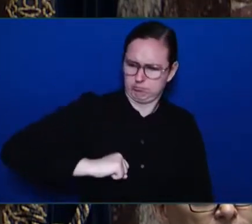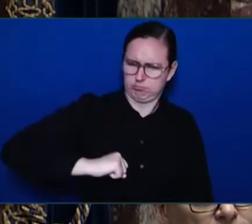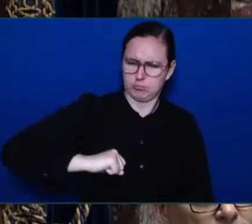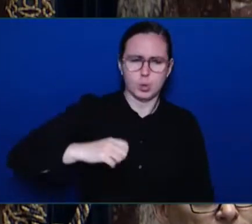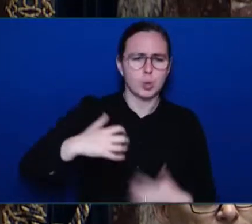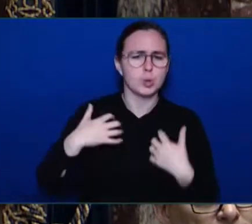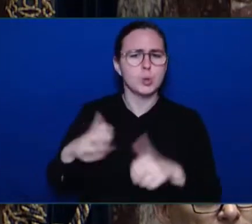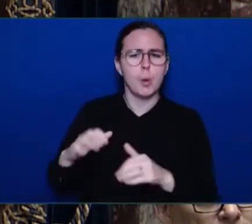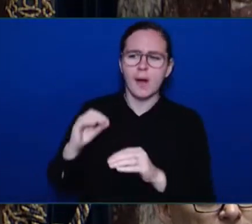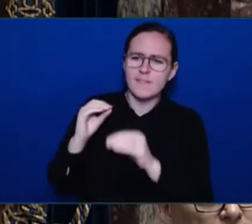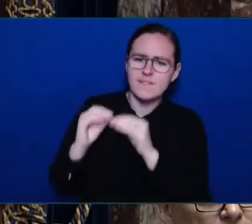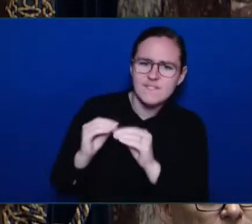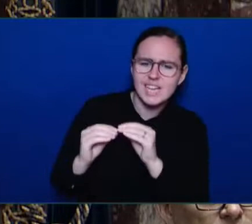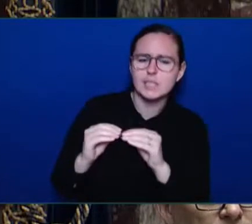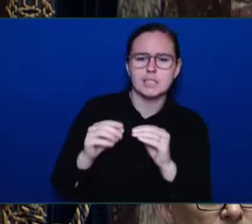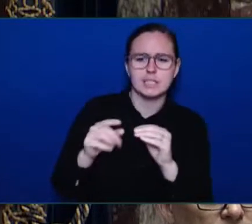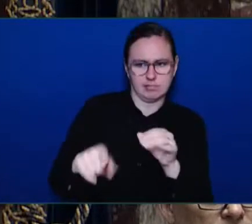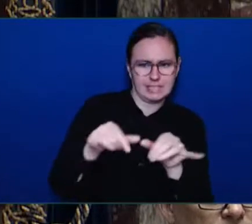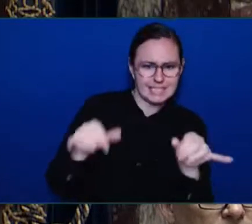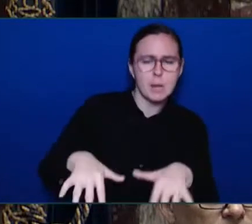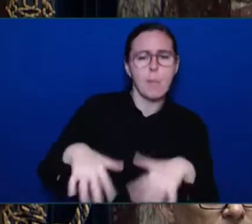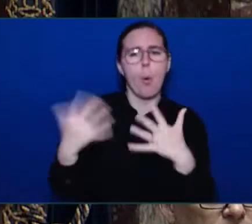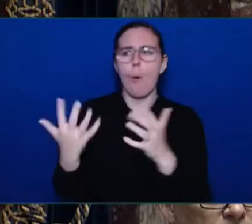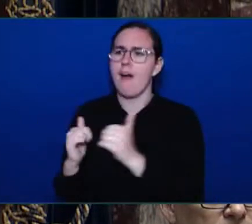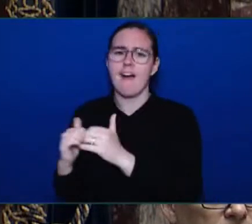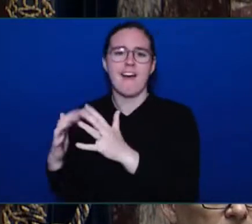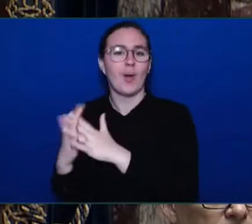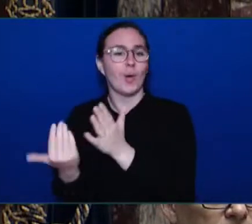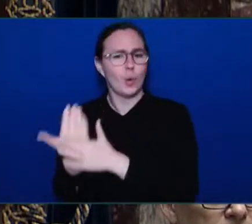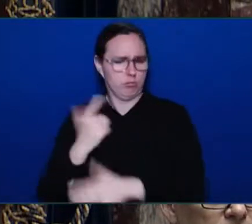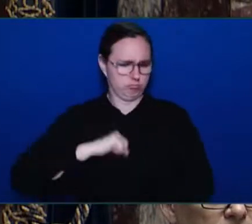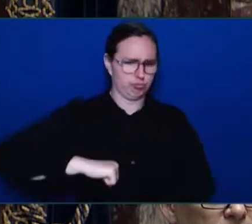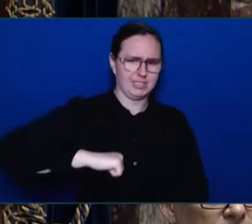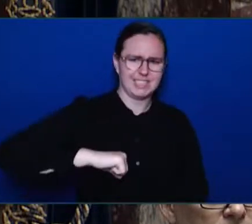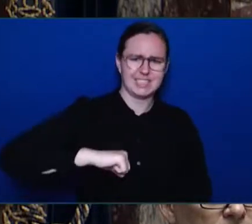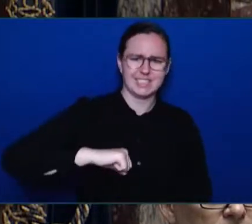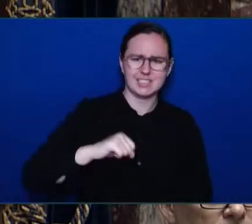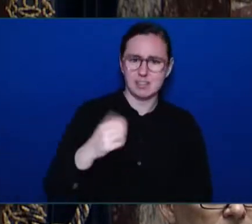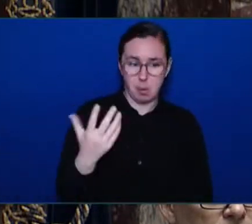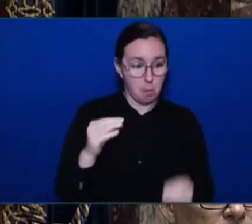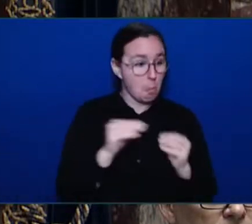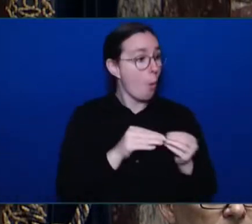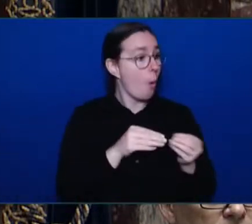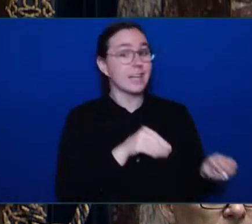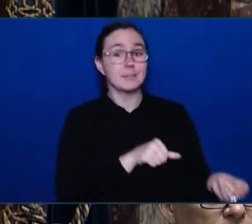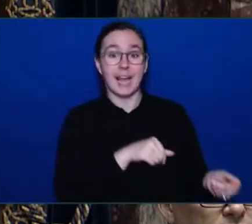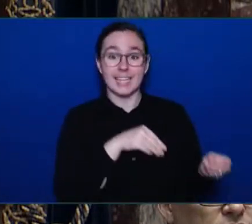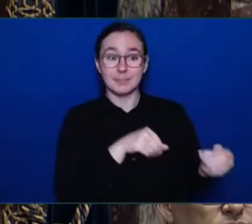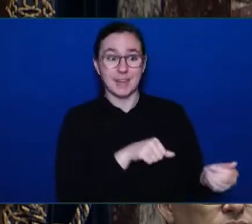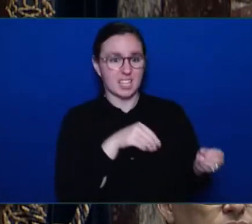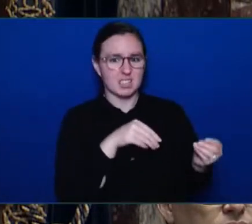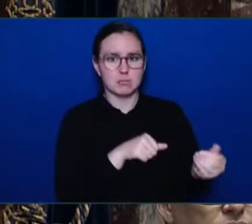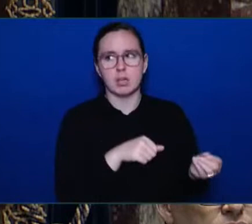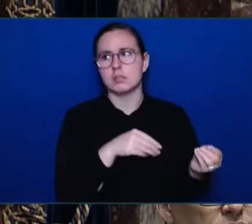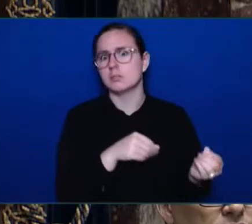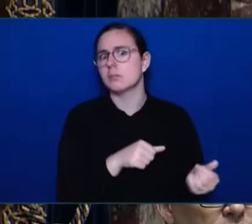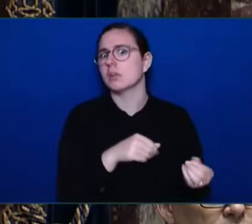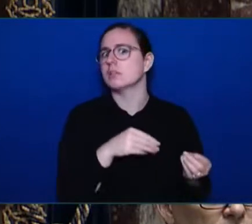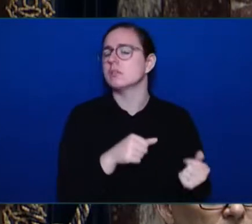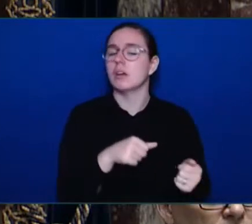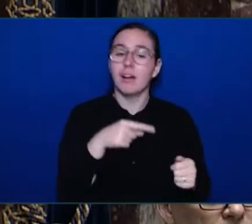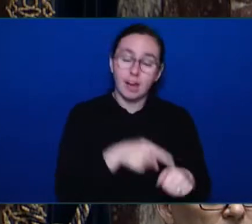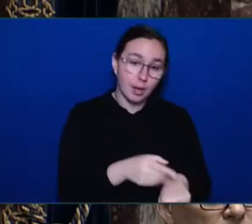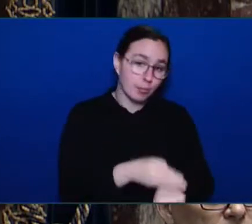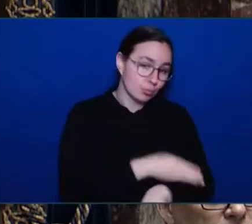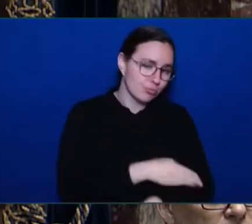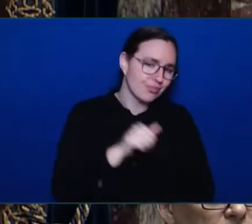to invest in it will change that. It's like trying to eat soup with a fork, Mr. Speaker. The Police Act Committee, the Mental